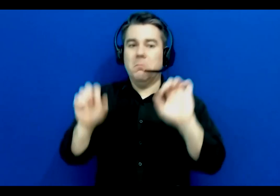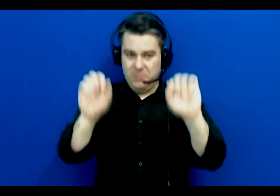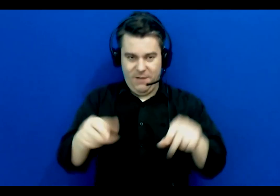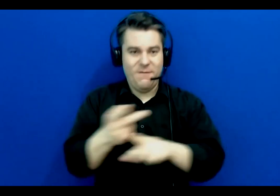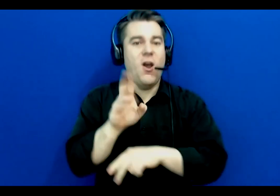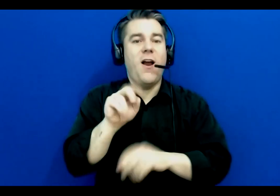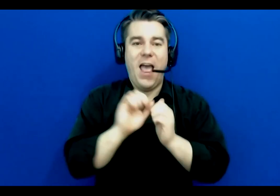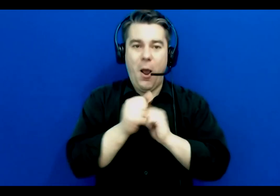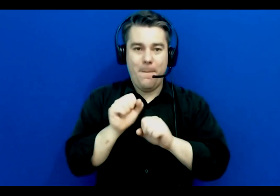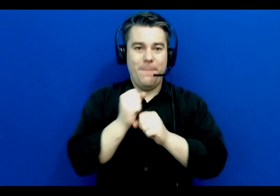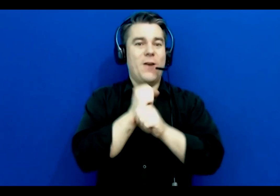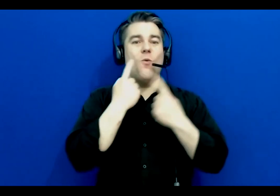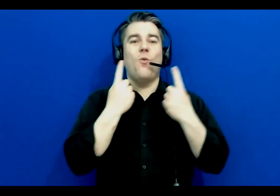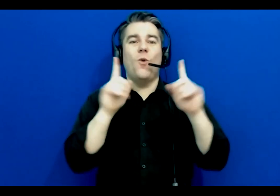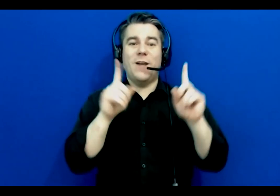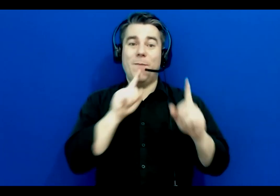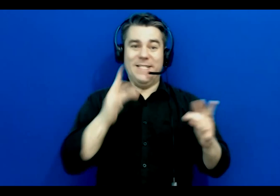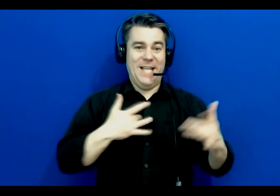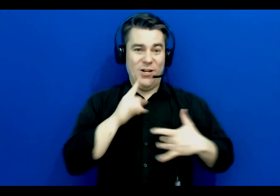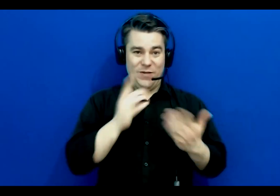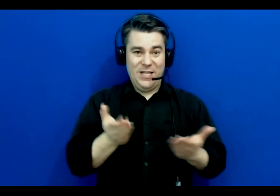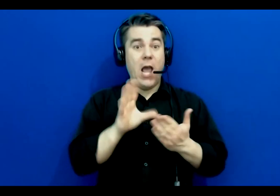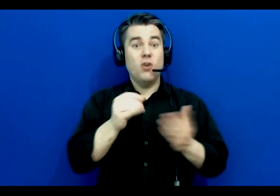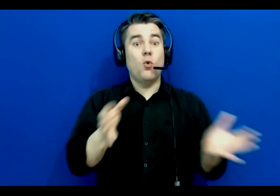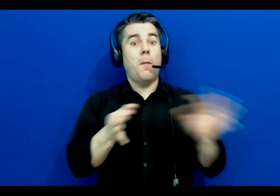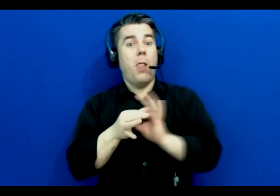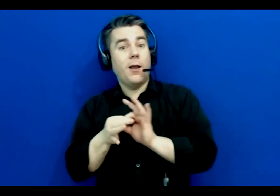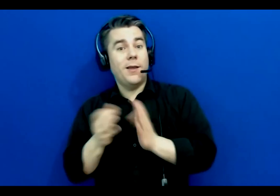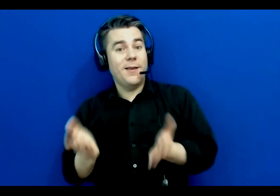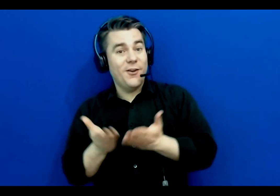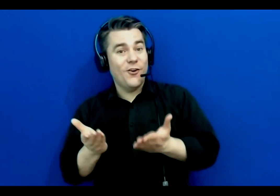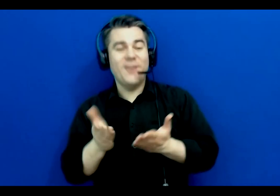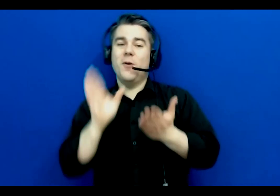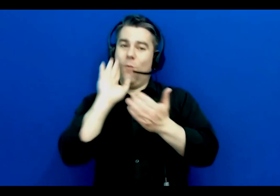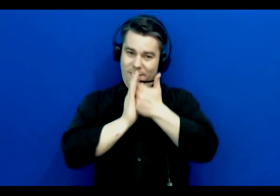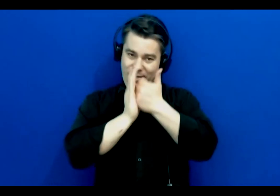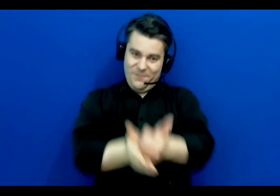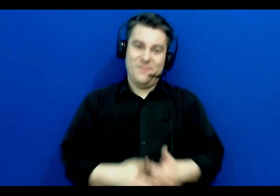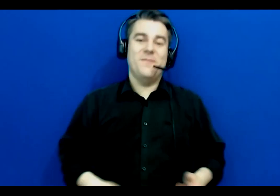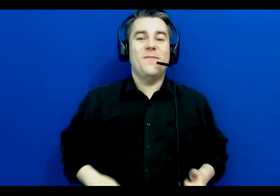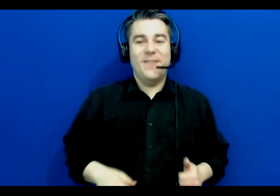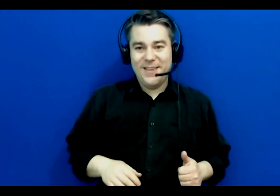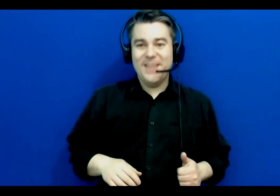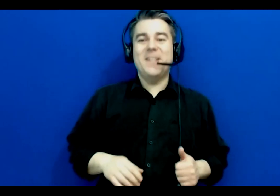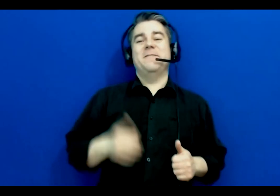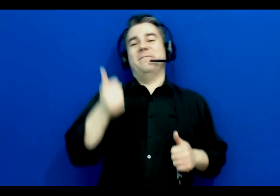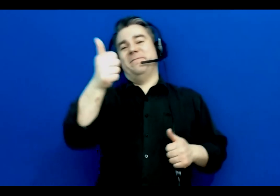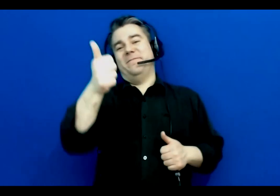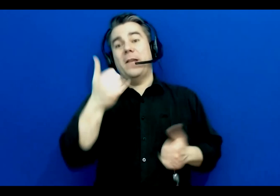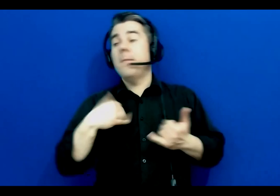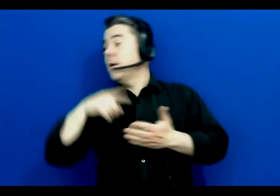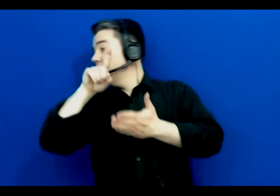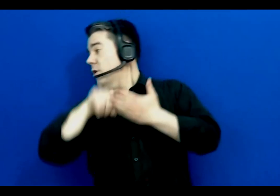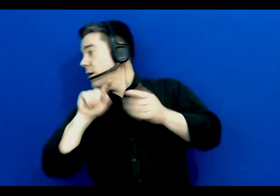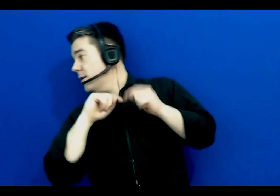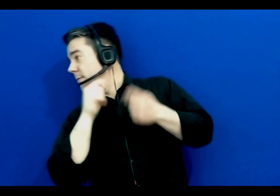I'm excited you're here and you're plugging in, and that's what's going to help. I am going to check into